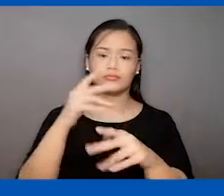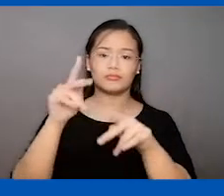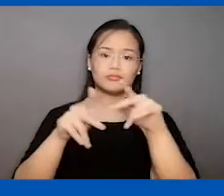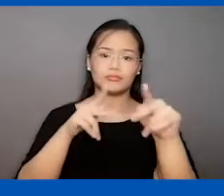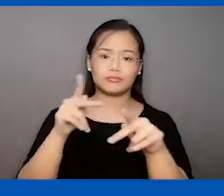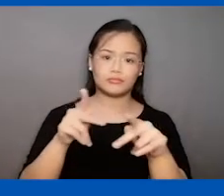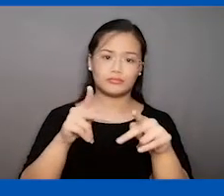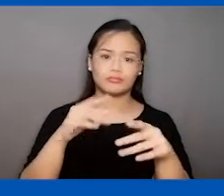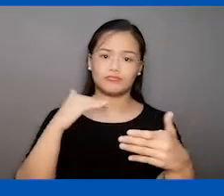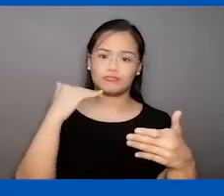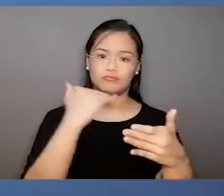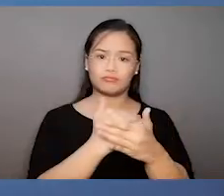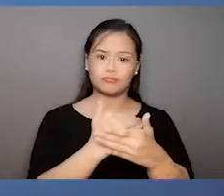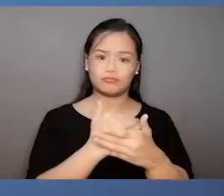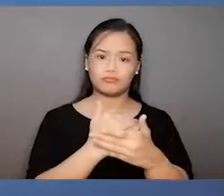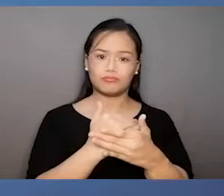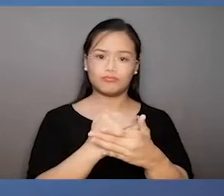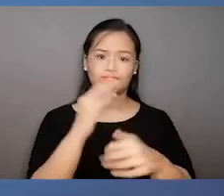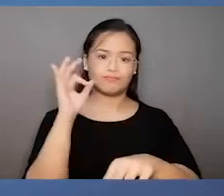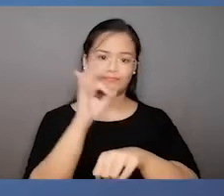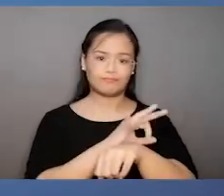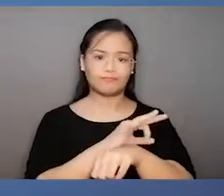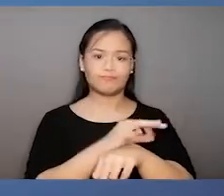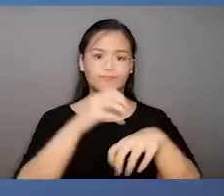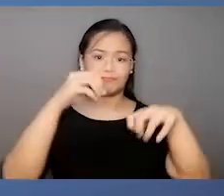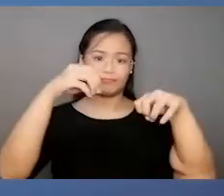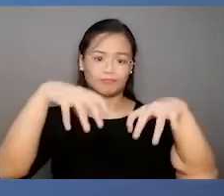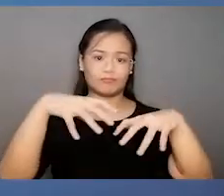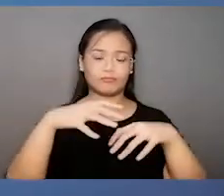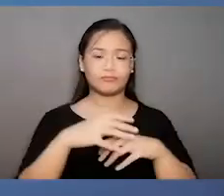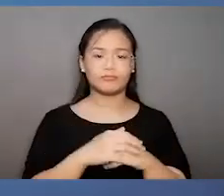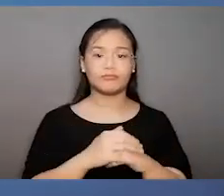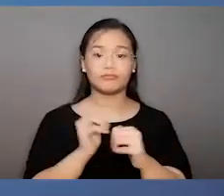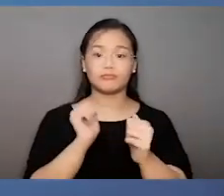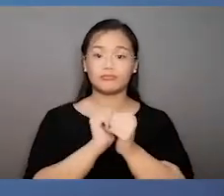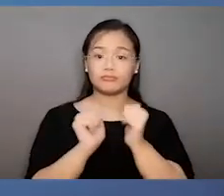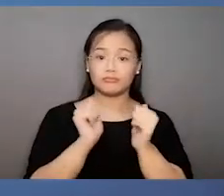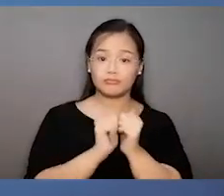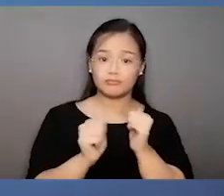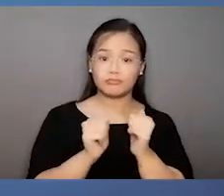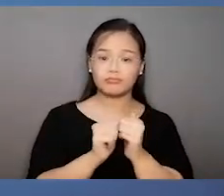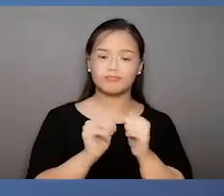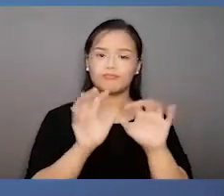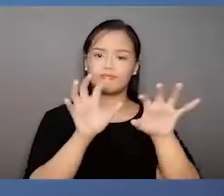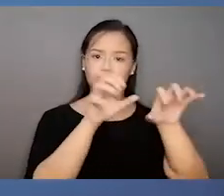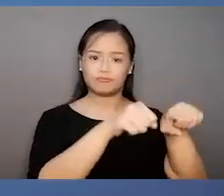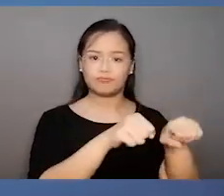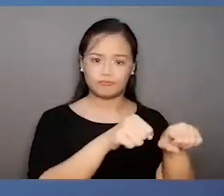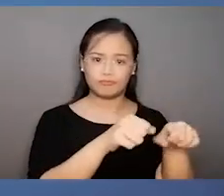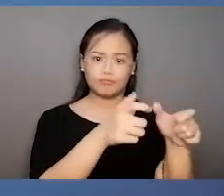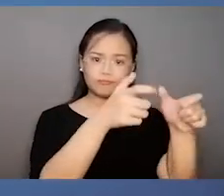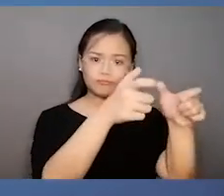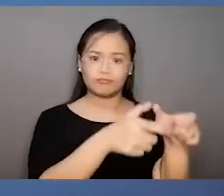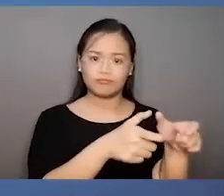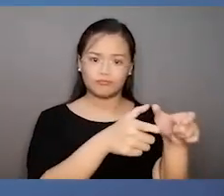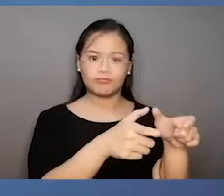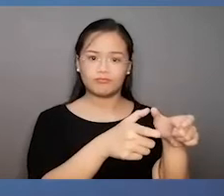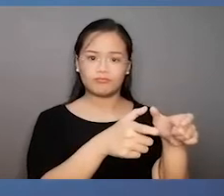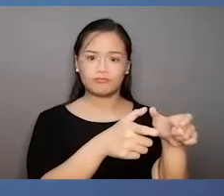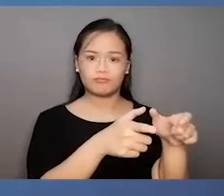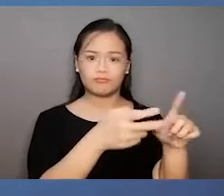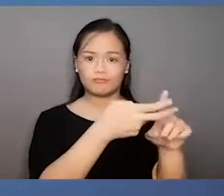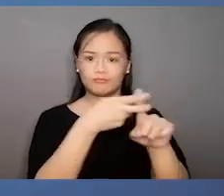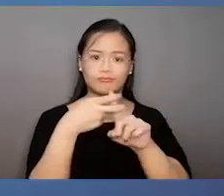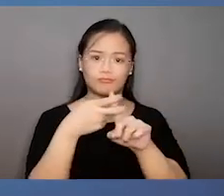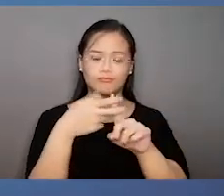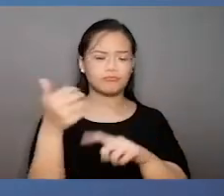Enforced Disappearances. And enforced disappearance is defined as the arrest, detention, abduction, or any other